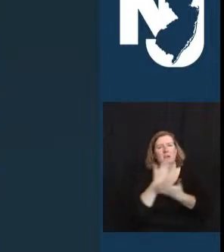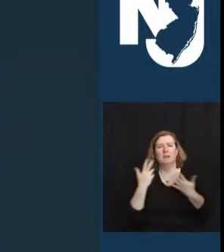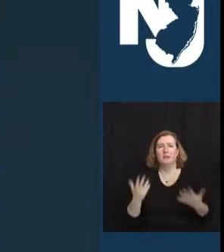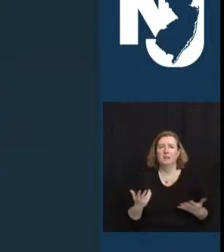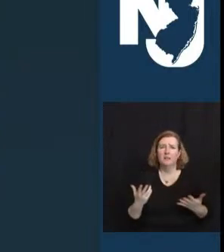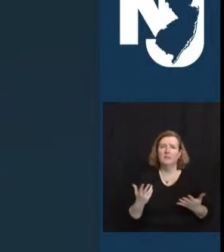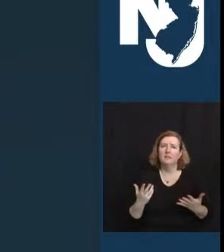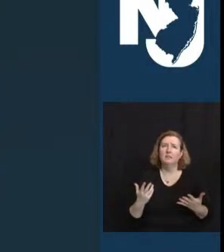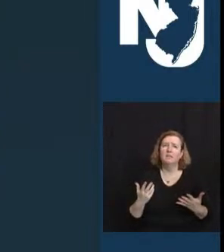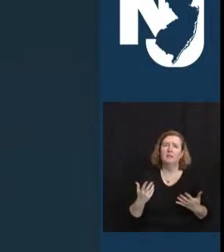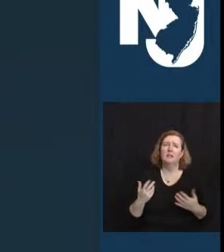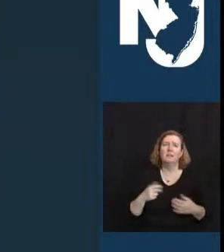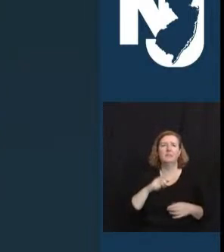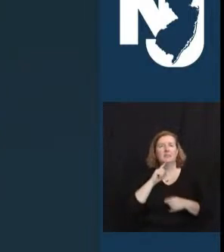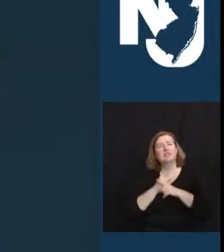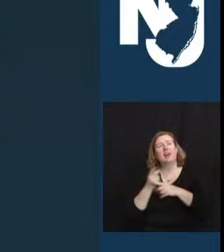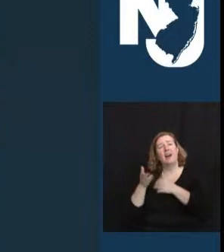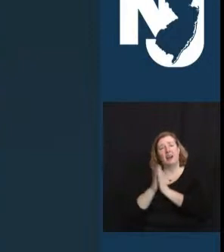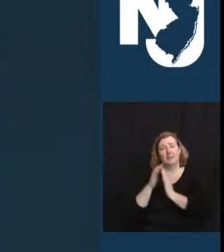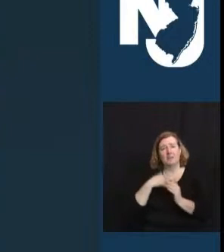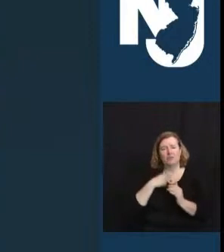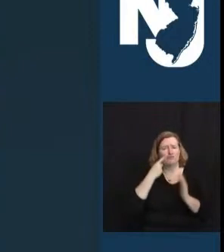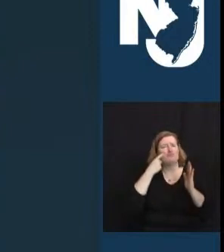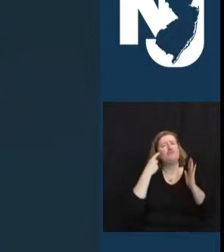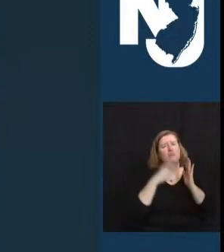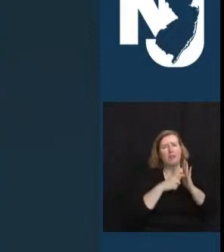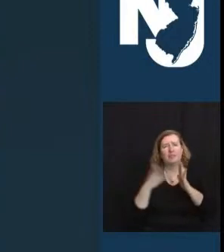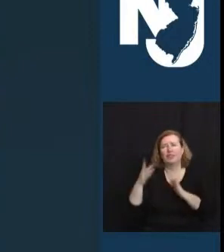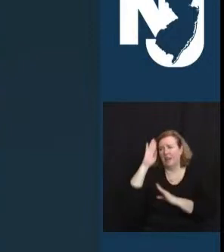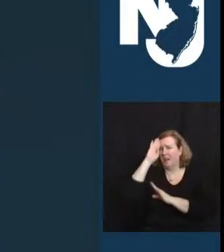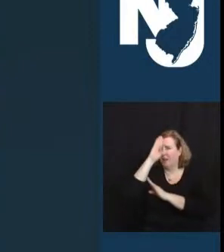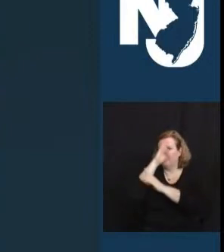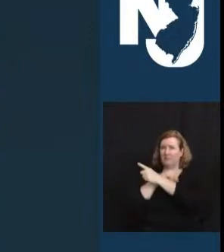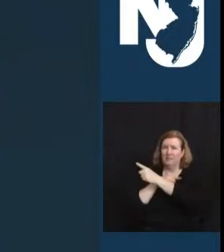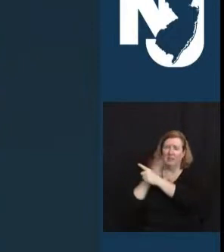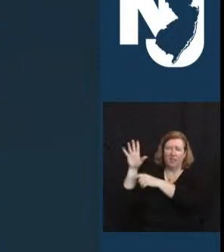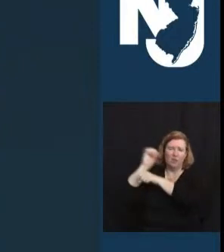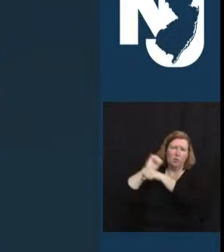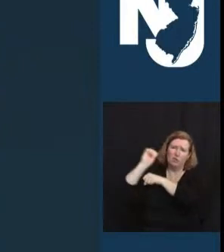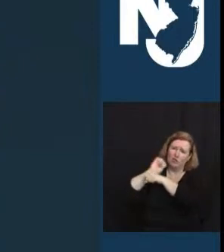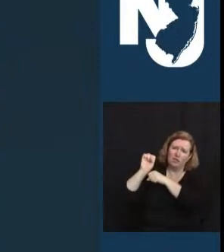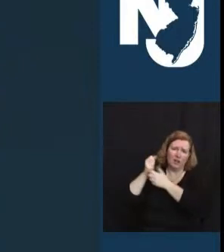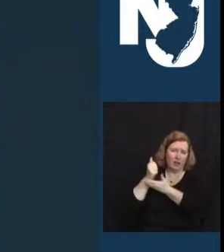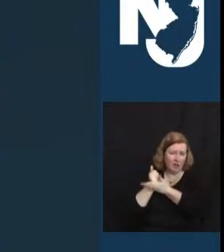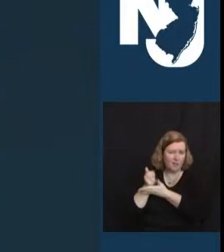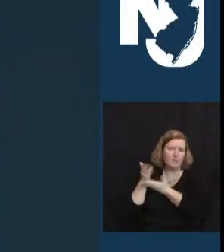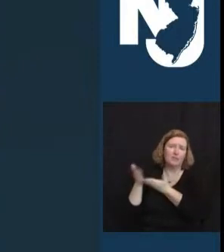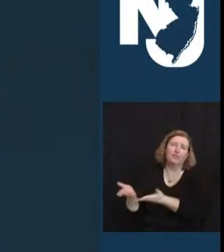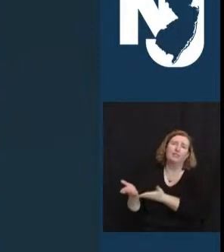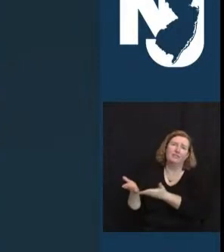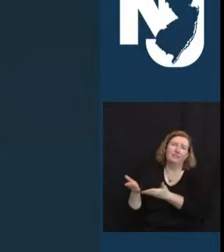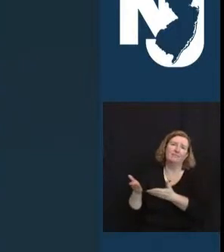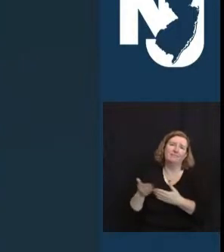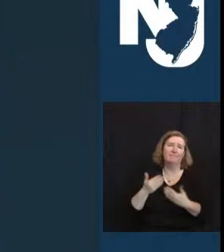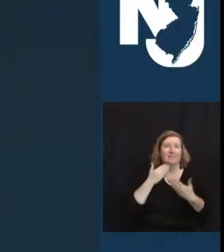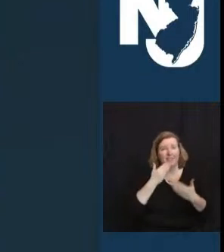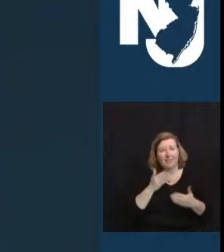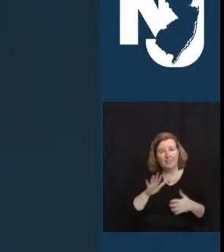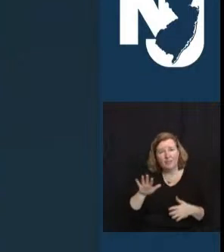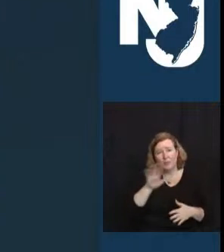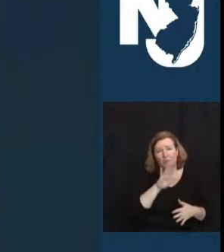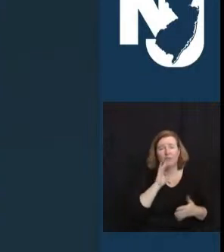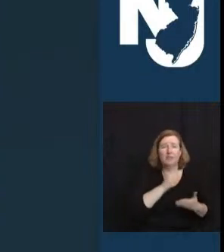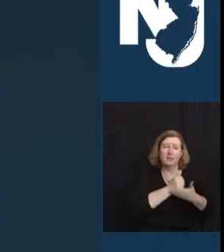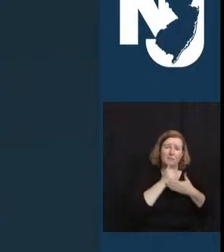out. God bless them all. We thank Judy for all that she did for the children of Newark, and may God bless her and watch